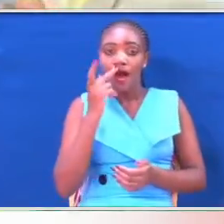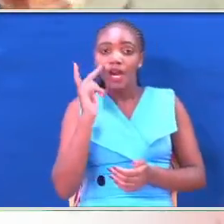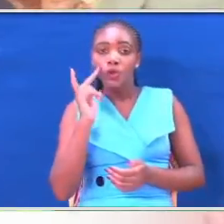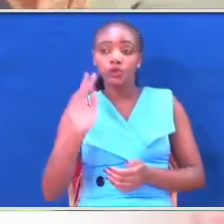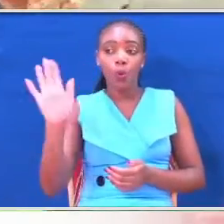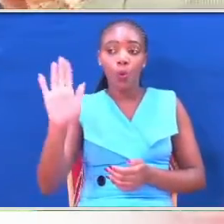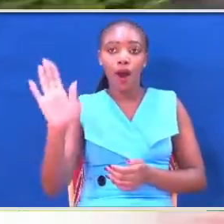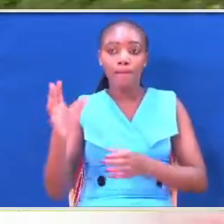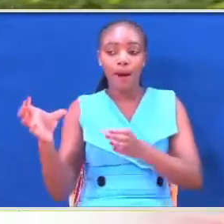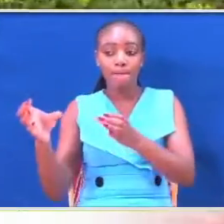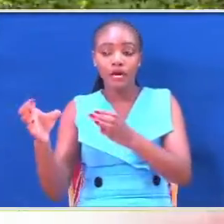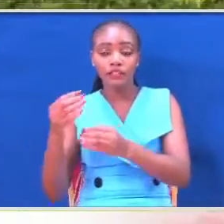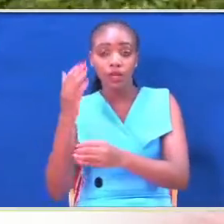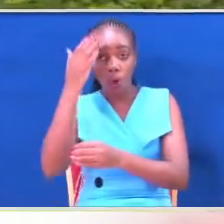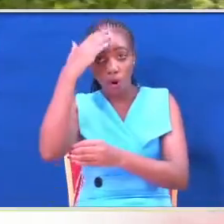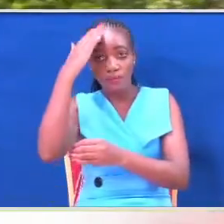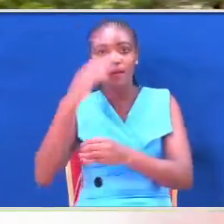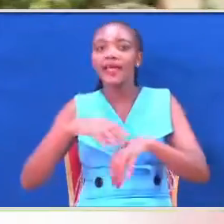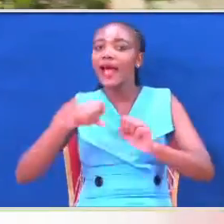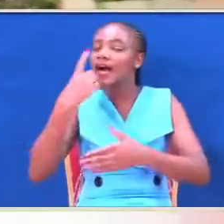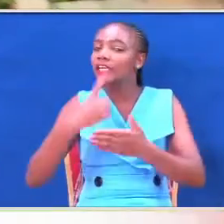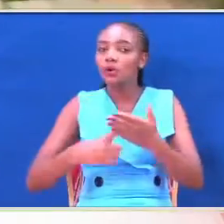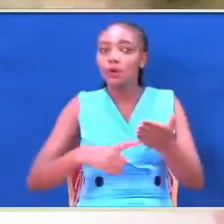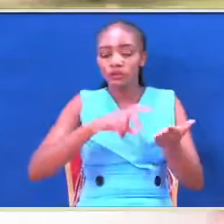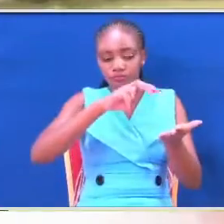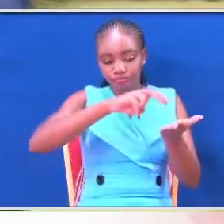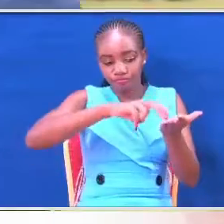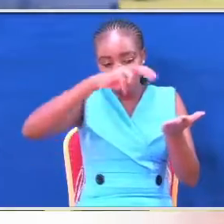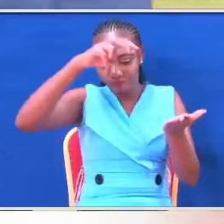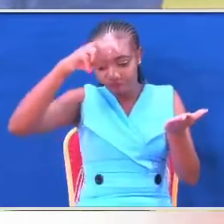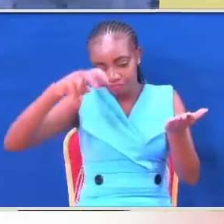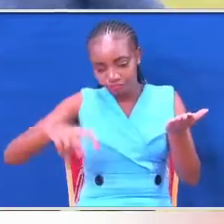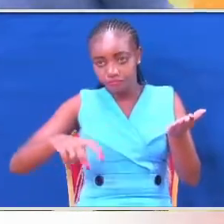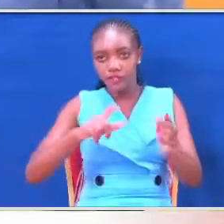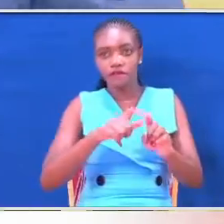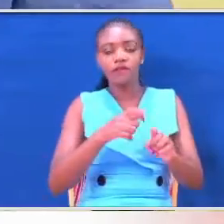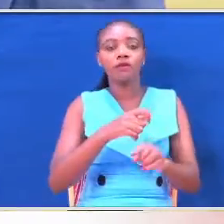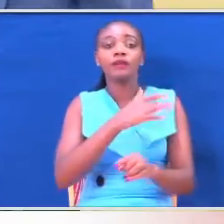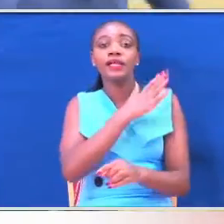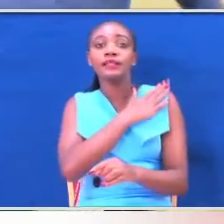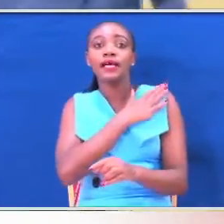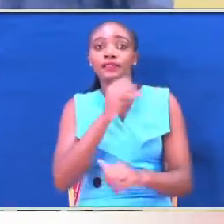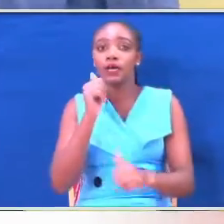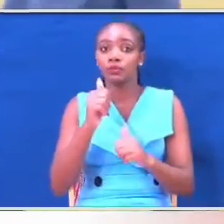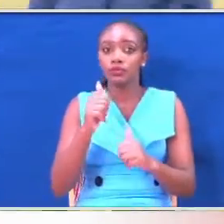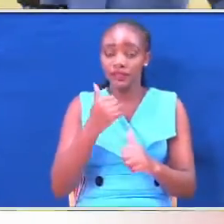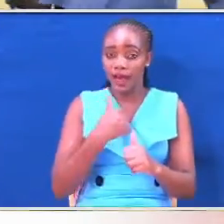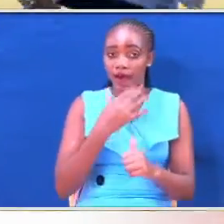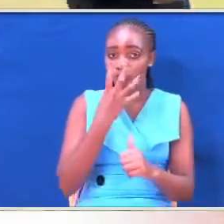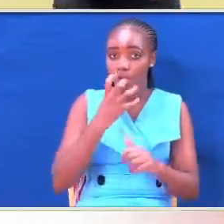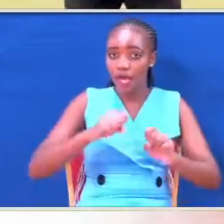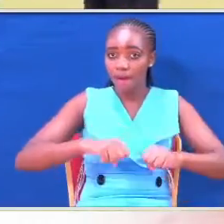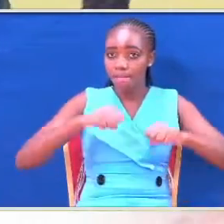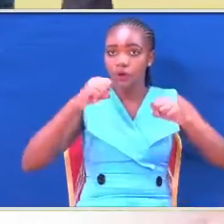Wiper Party on Monday resolved to ditch the 2017 NASA coalition that handed ODM leader Raila Odinga